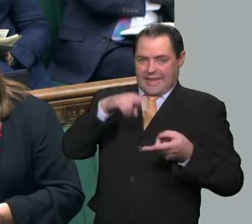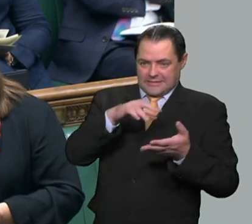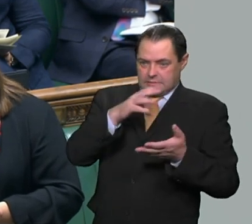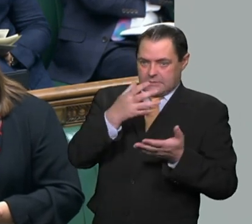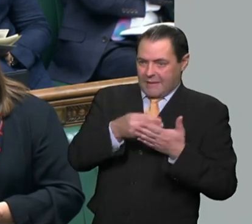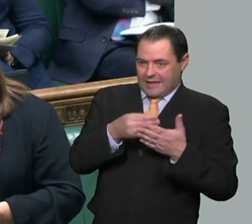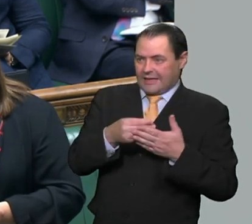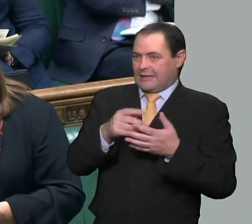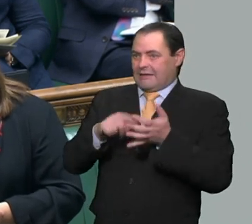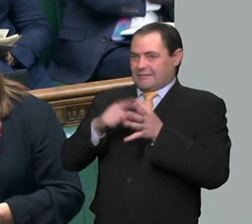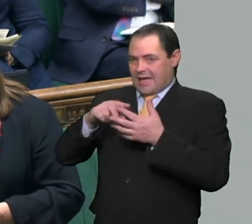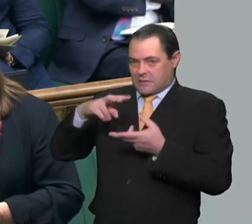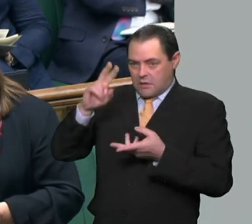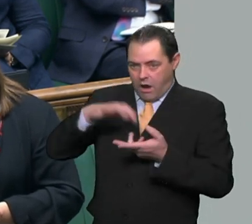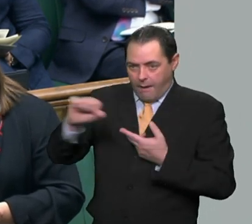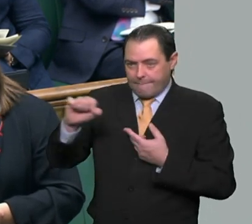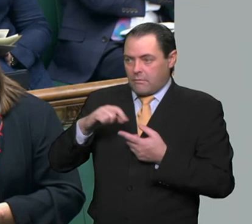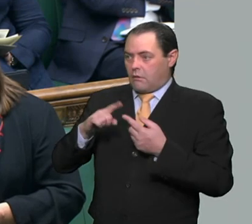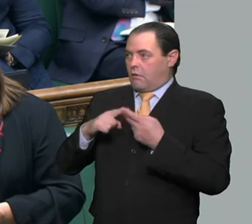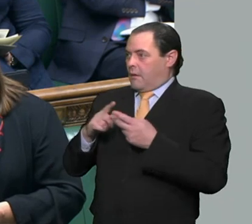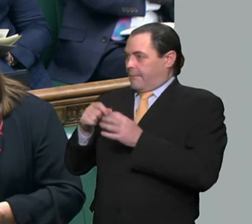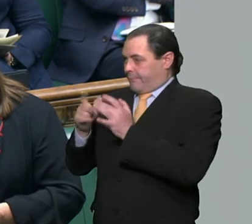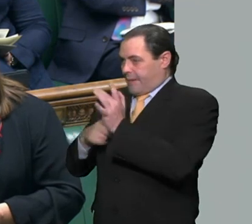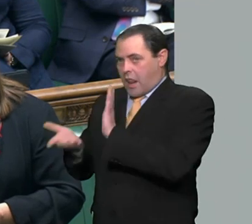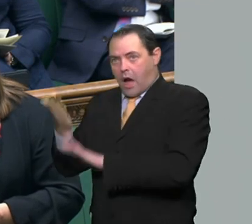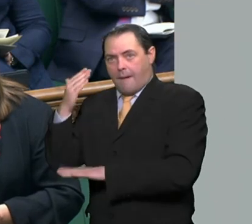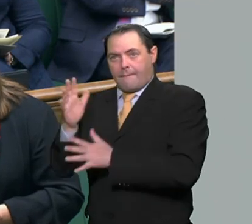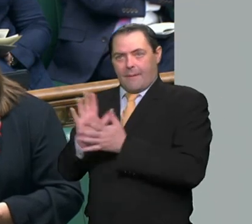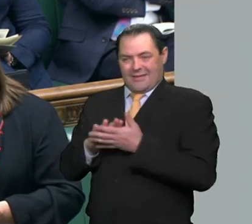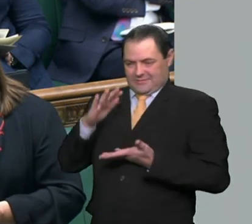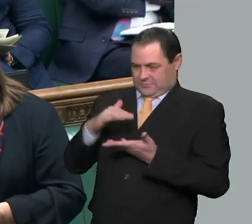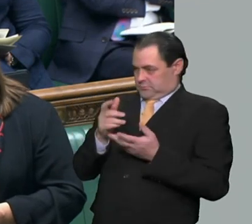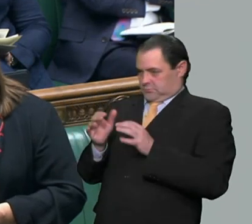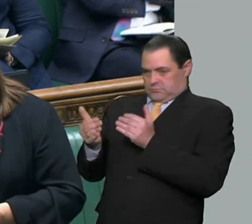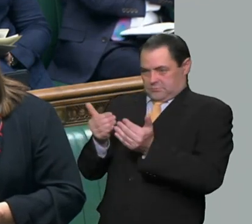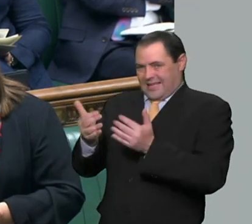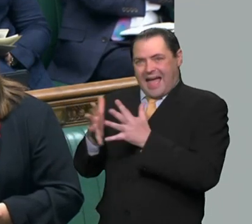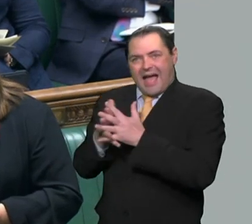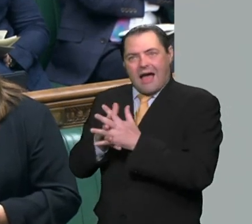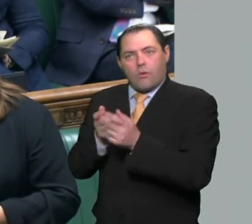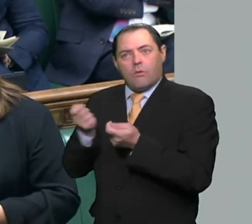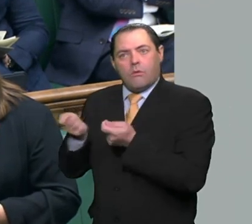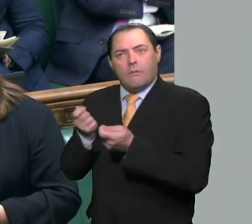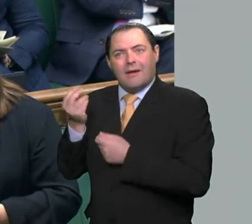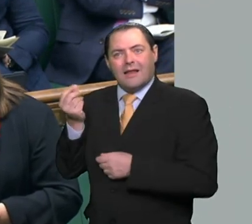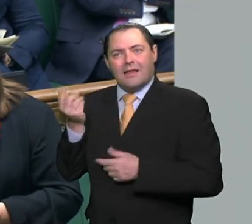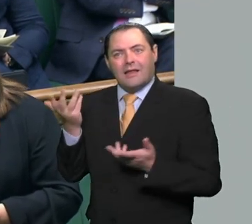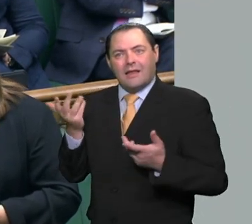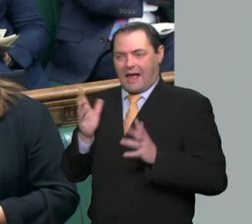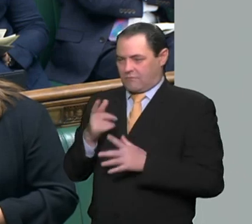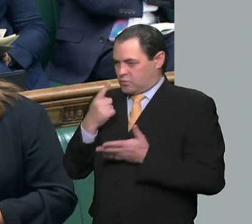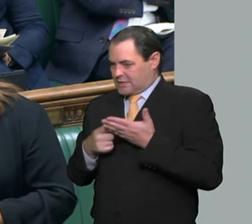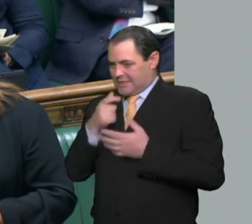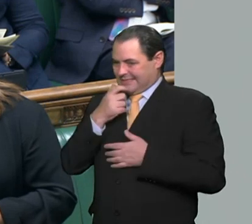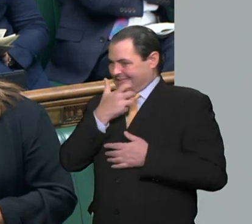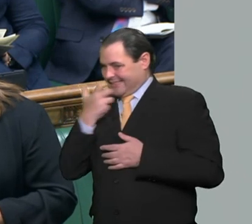Tory tax hikes, soaring household bills. Because of this government's choices, people are having to choose between heating